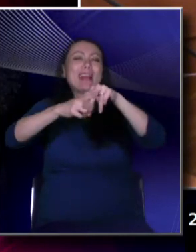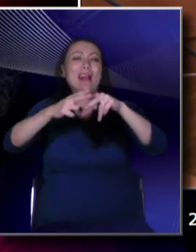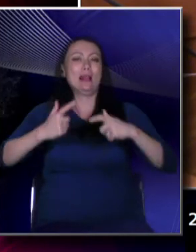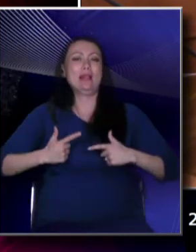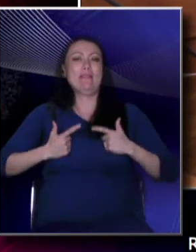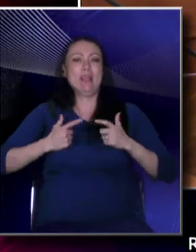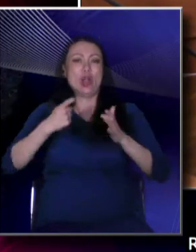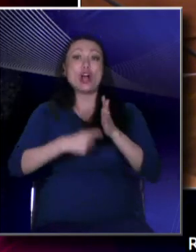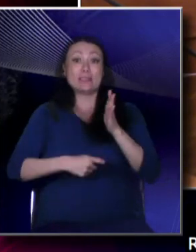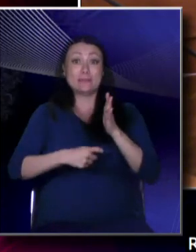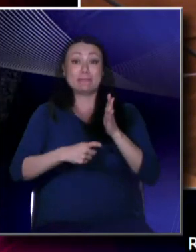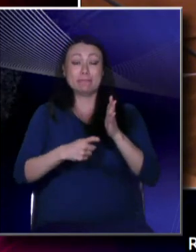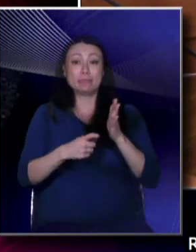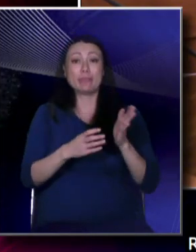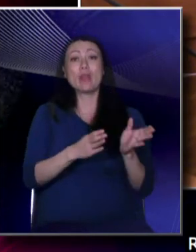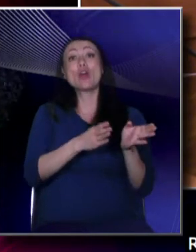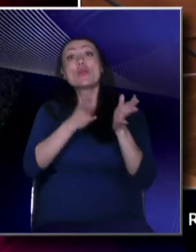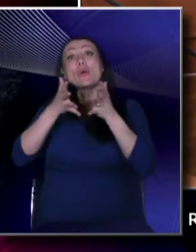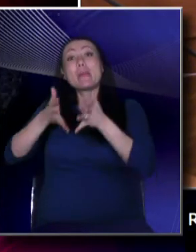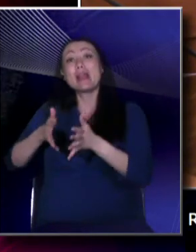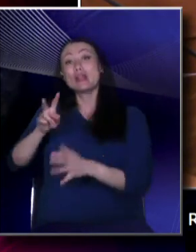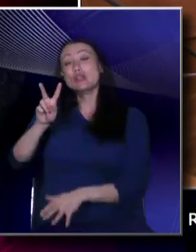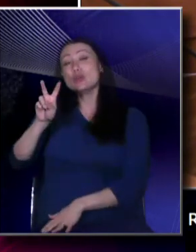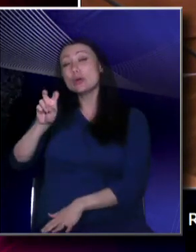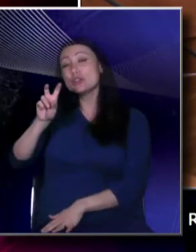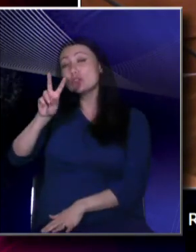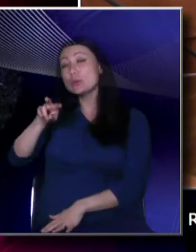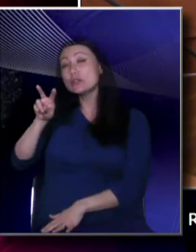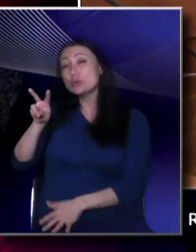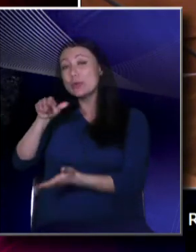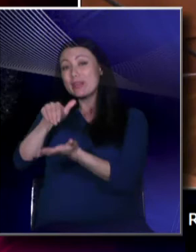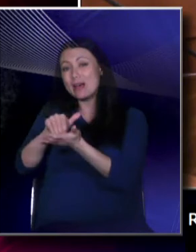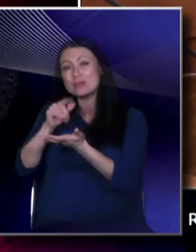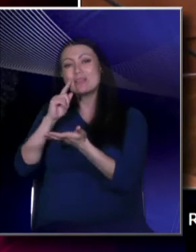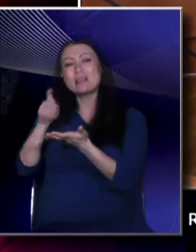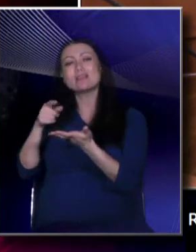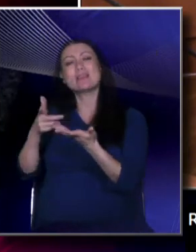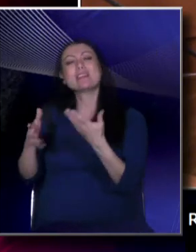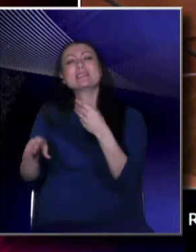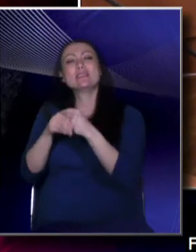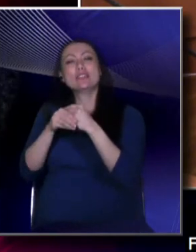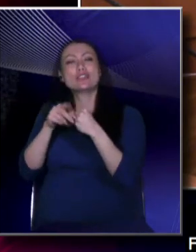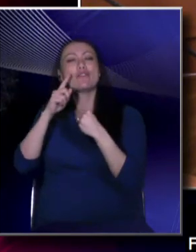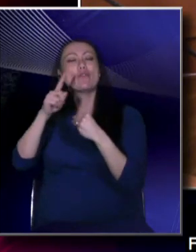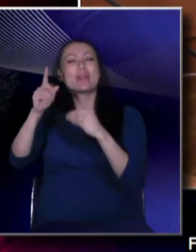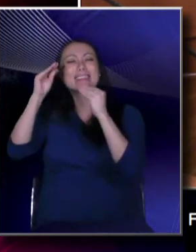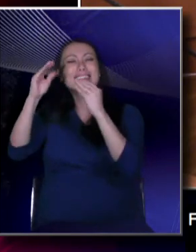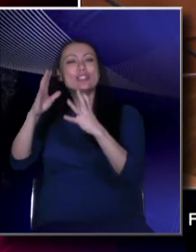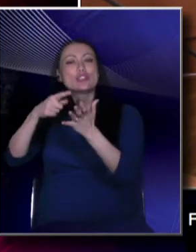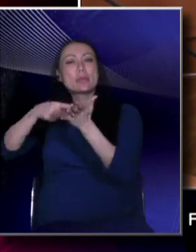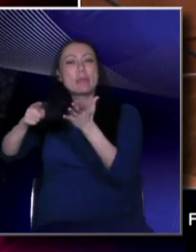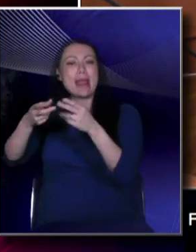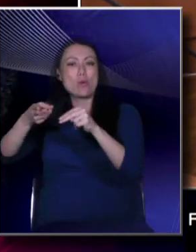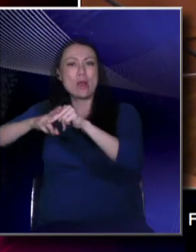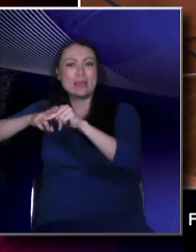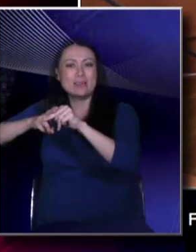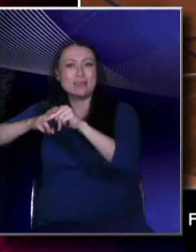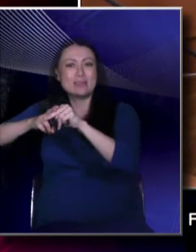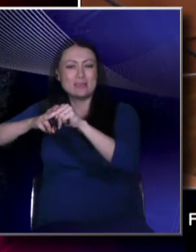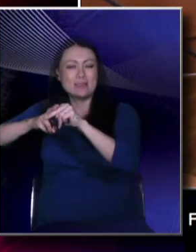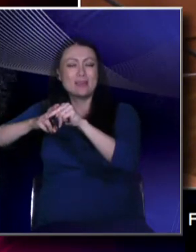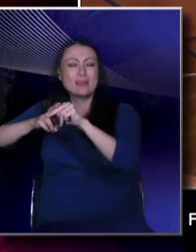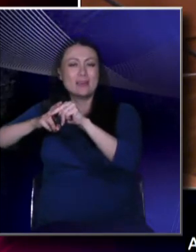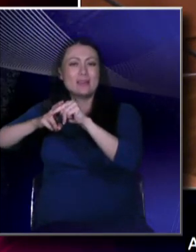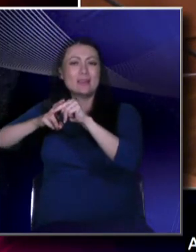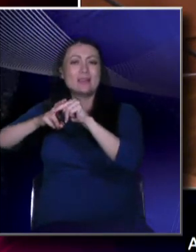remaining $322,000 is for an additional base level increase for the teacher pay raises, and the amount of the additional